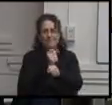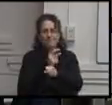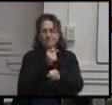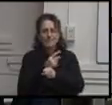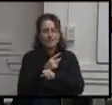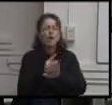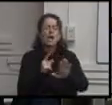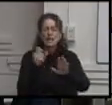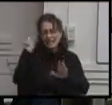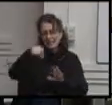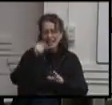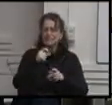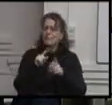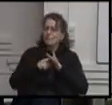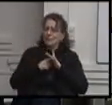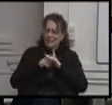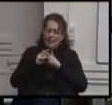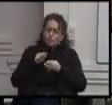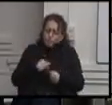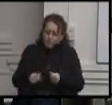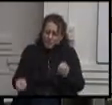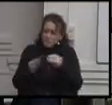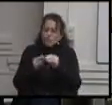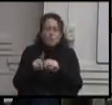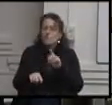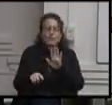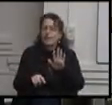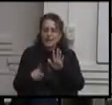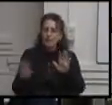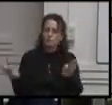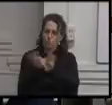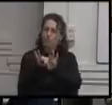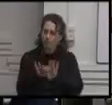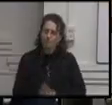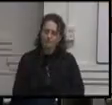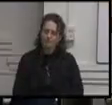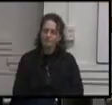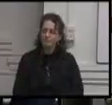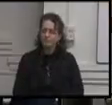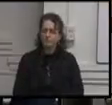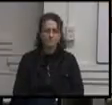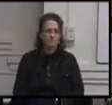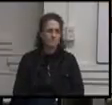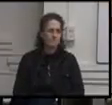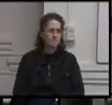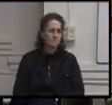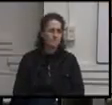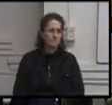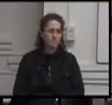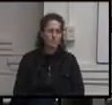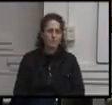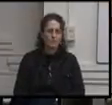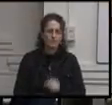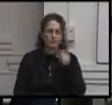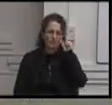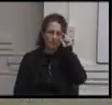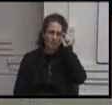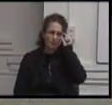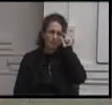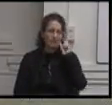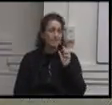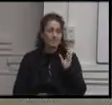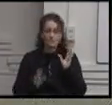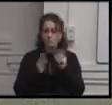just focusing on the cost of the building, construction cost. Other questions? No,